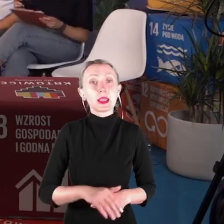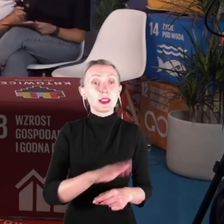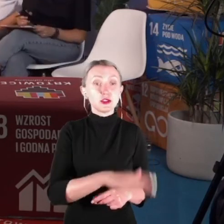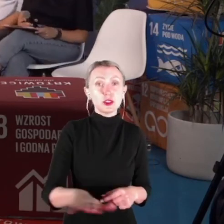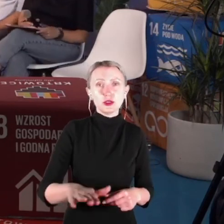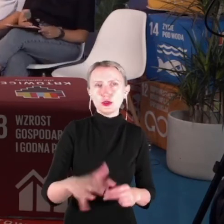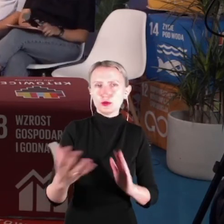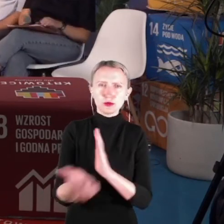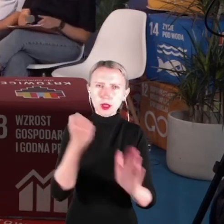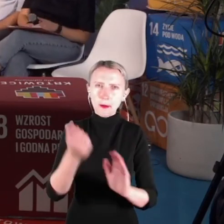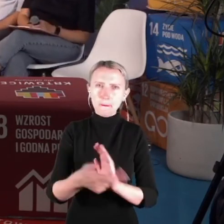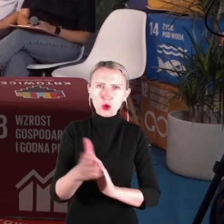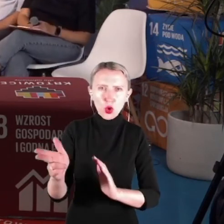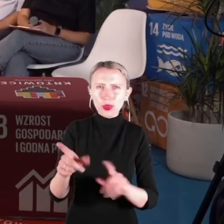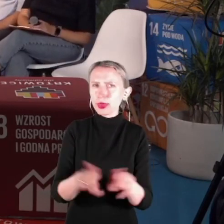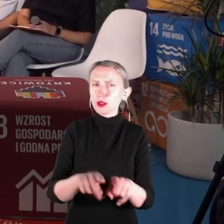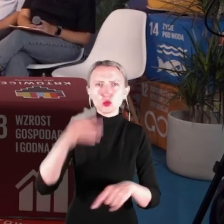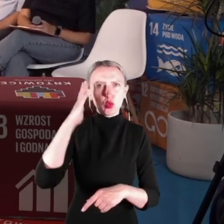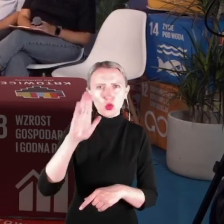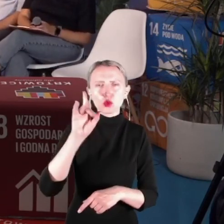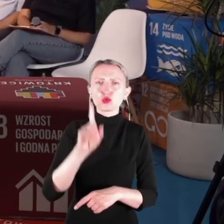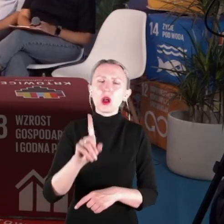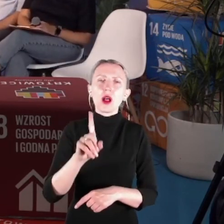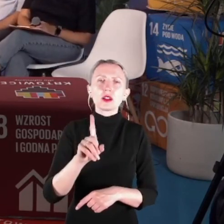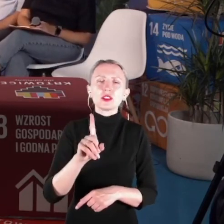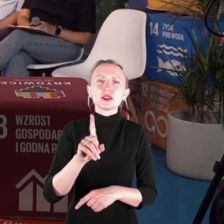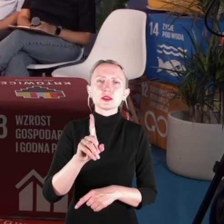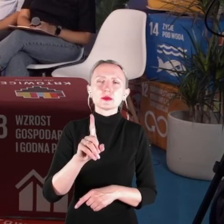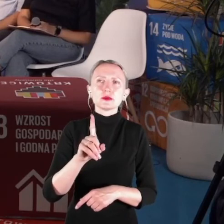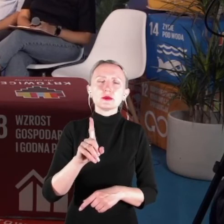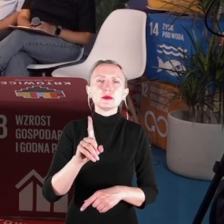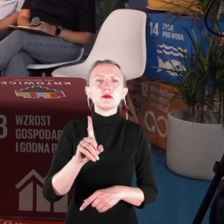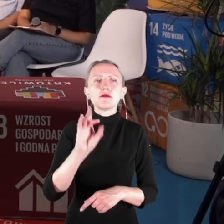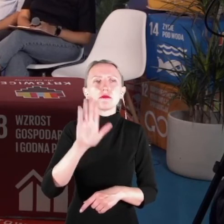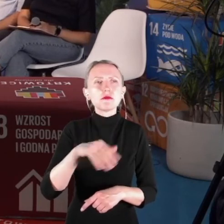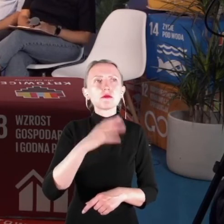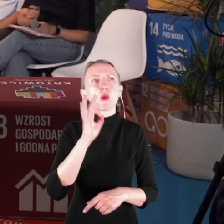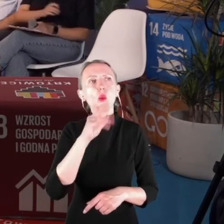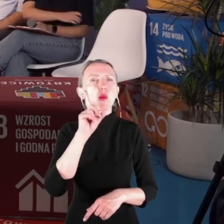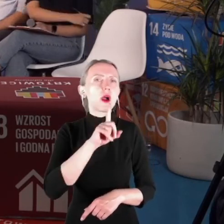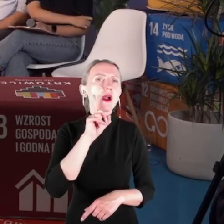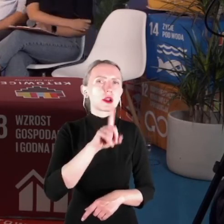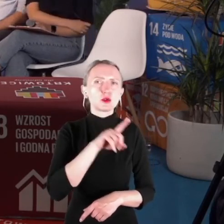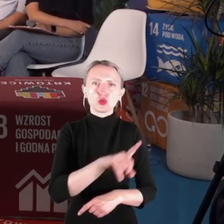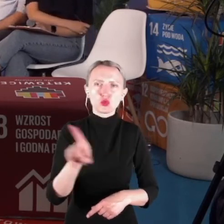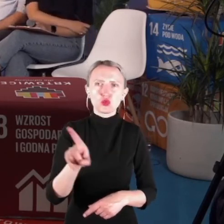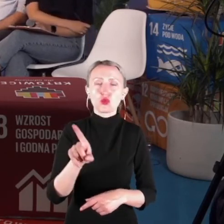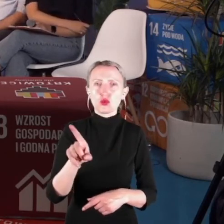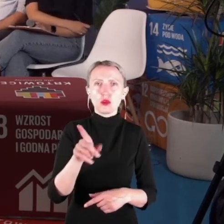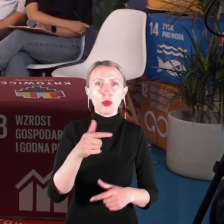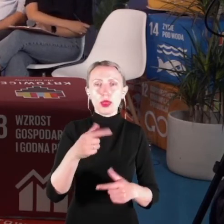been a rise in young men carrying knives in the city of Amsterdam, well, in the Netherlands in